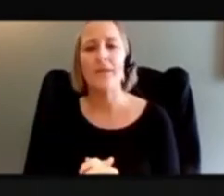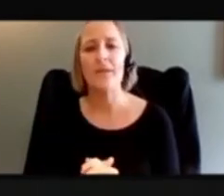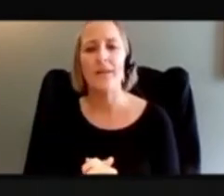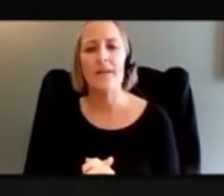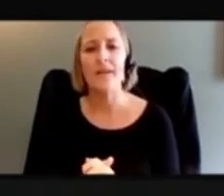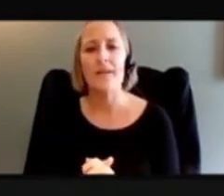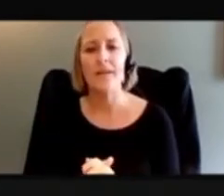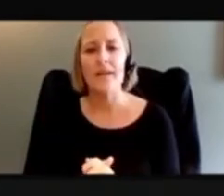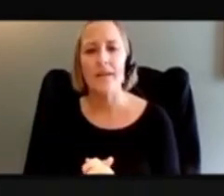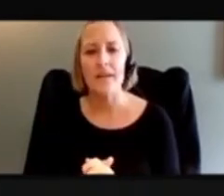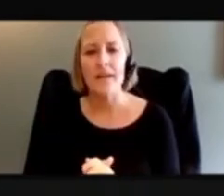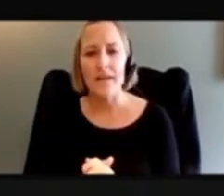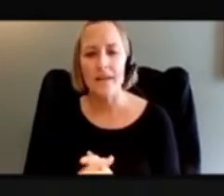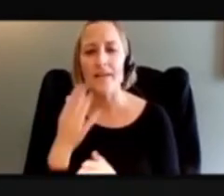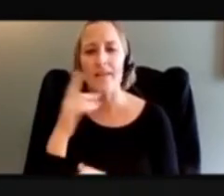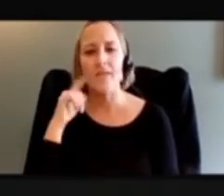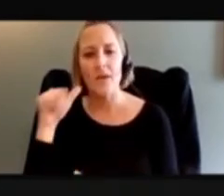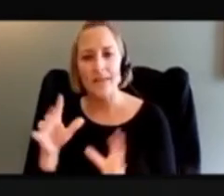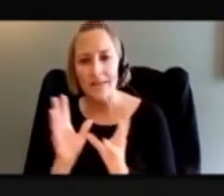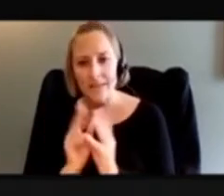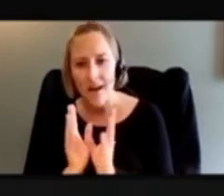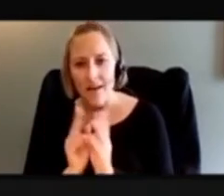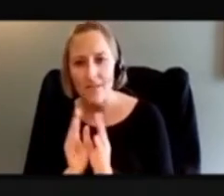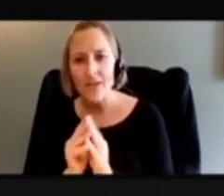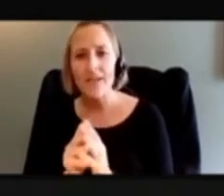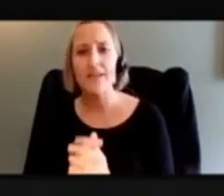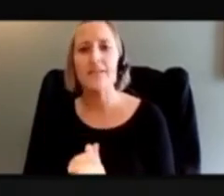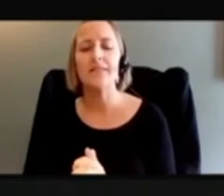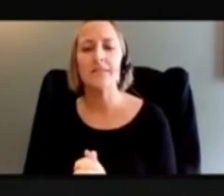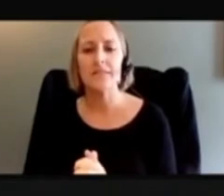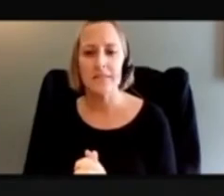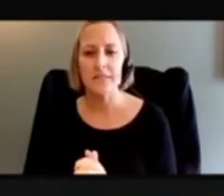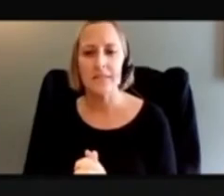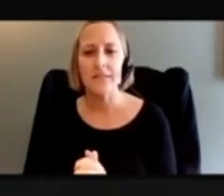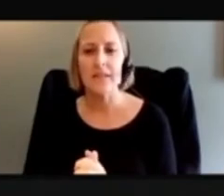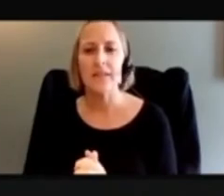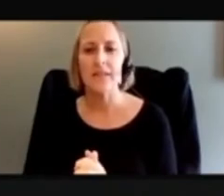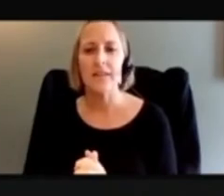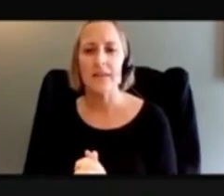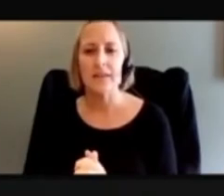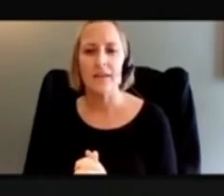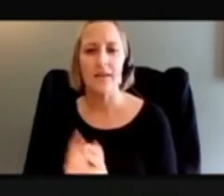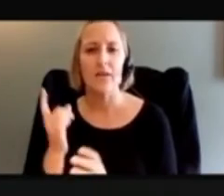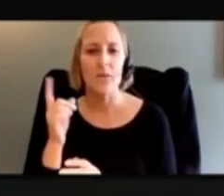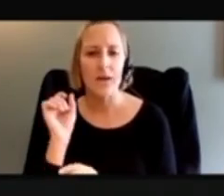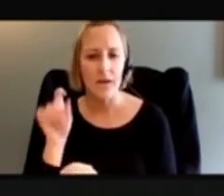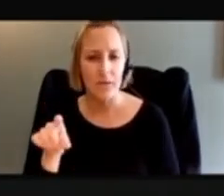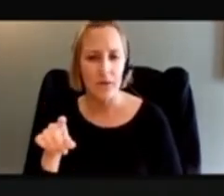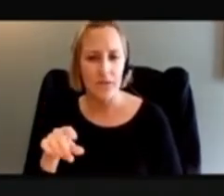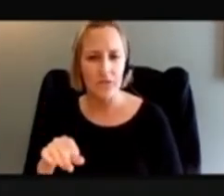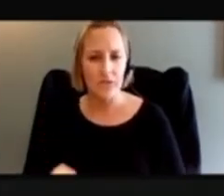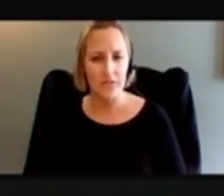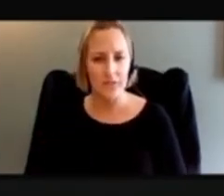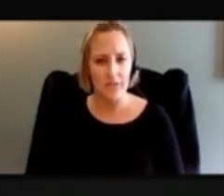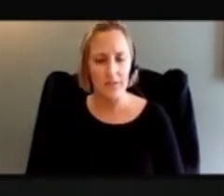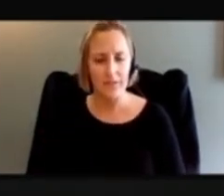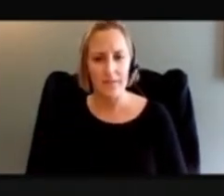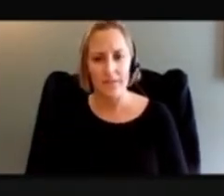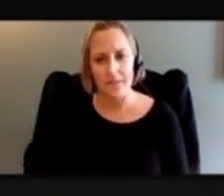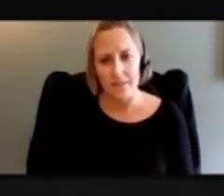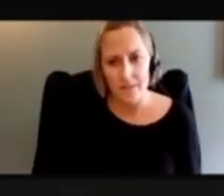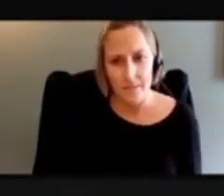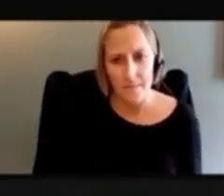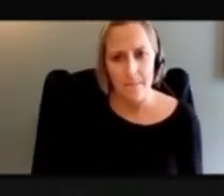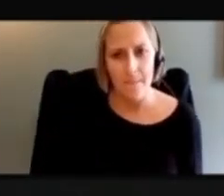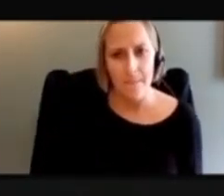are thanking us for the conference, and they're saying it's very informative. One question was, how long are the recordings going to be up? The